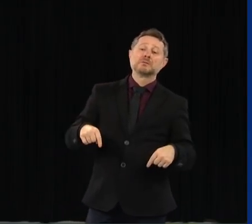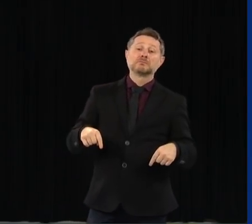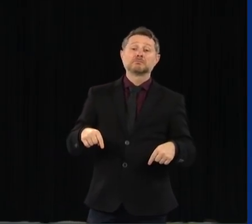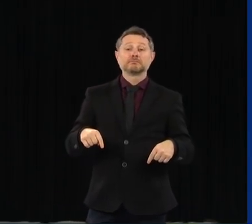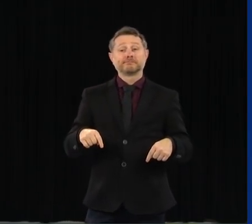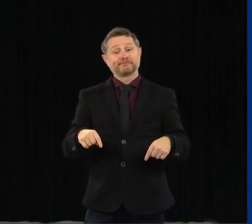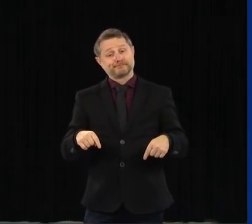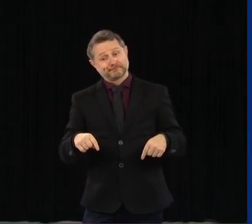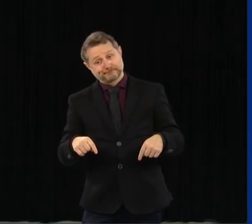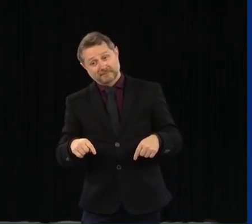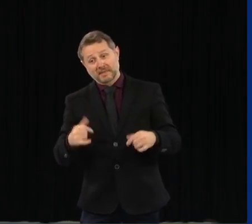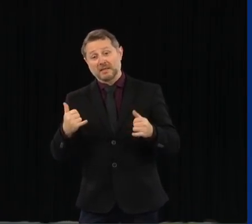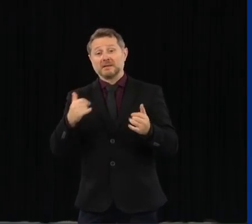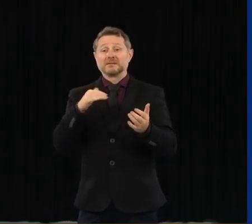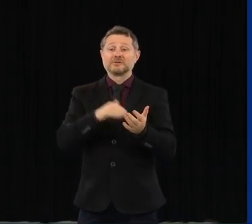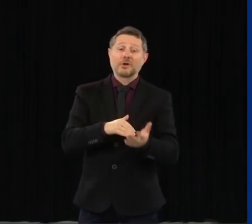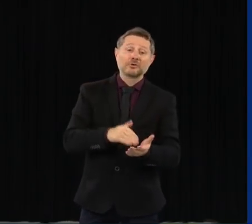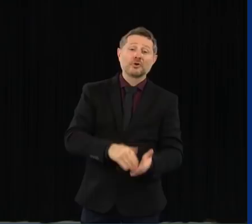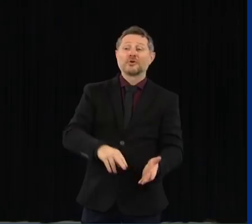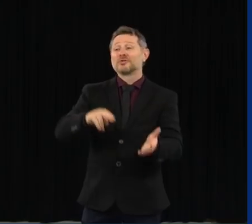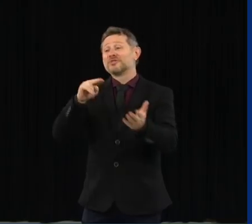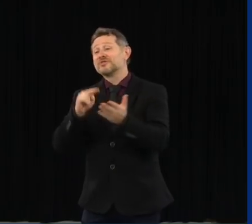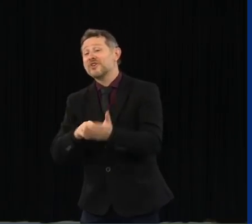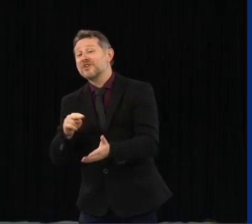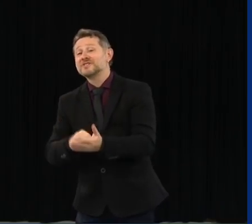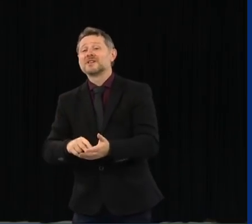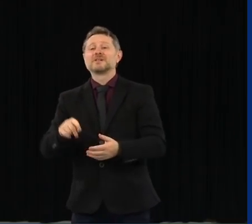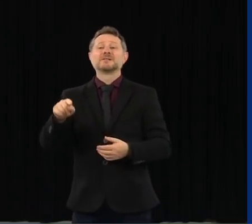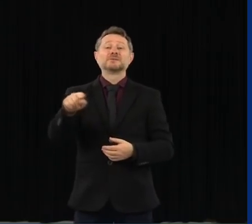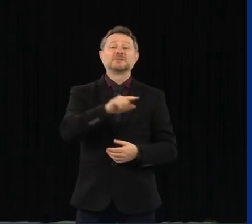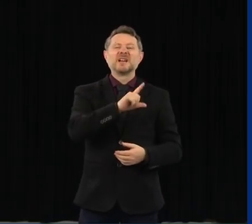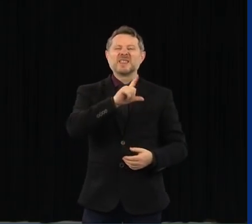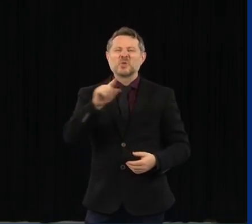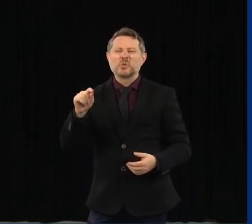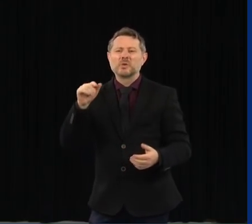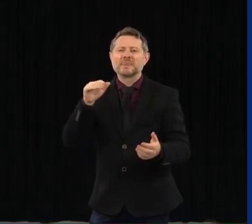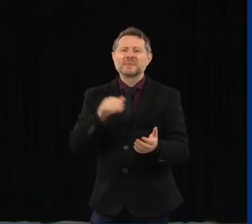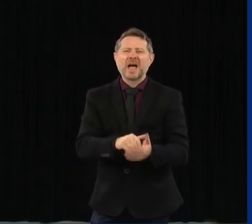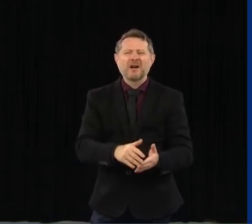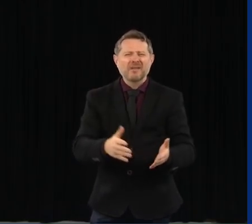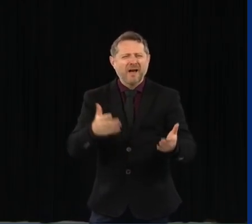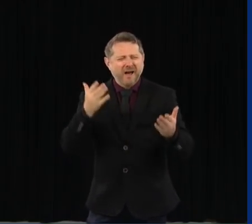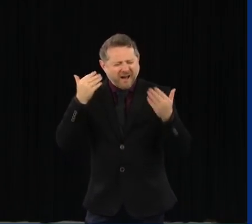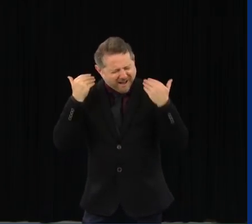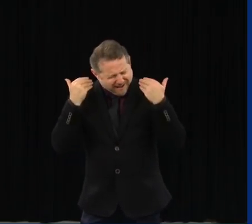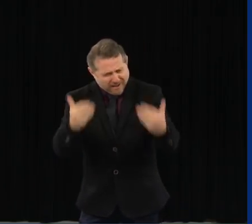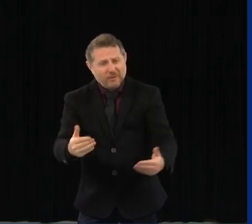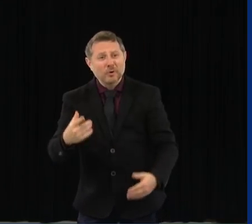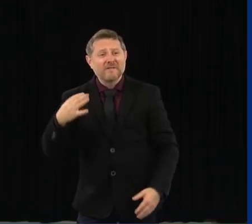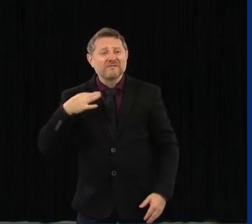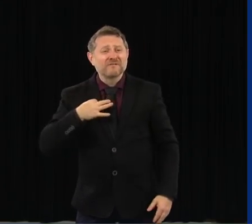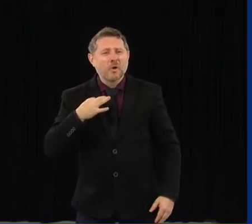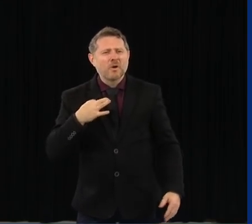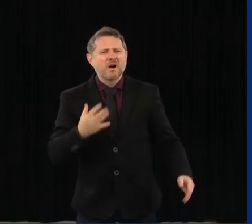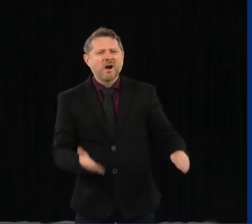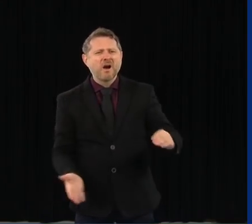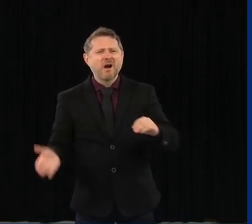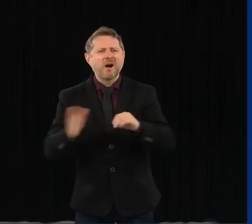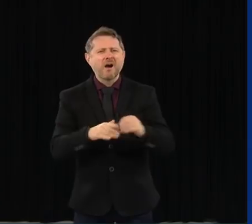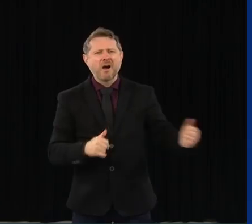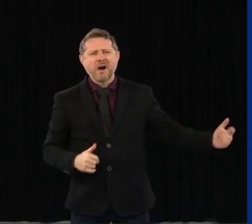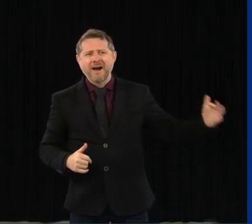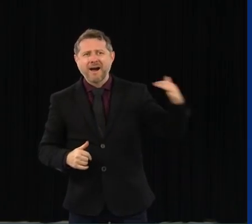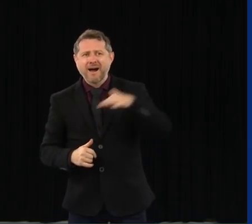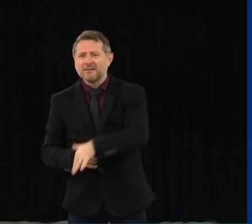professionals, 20,000 people volunteered in a matter of days to come help New York in the